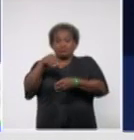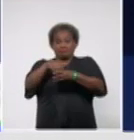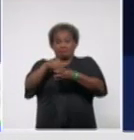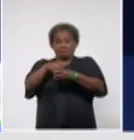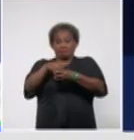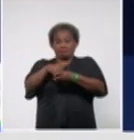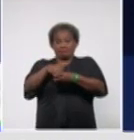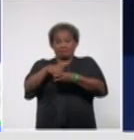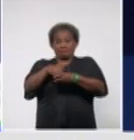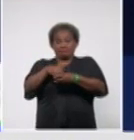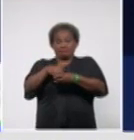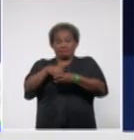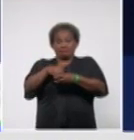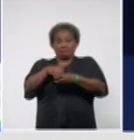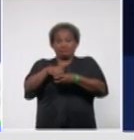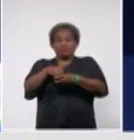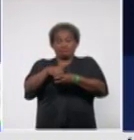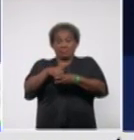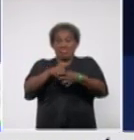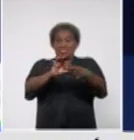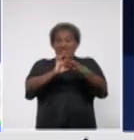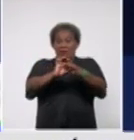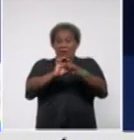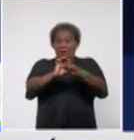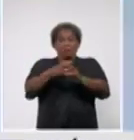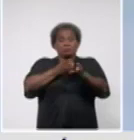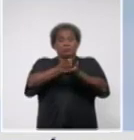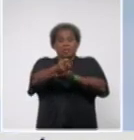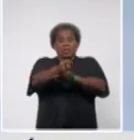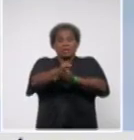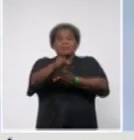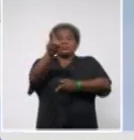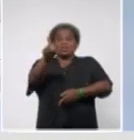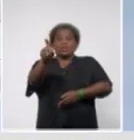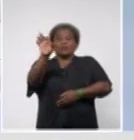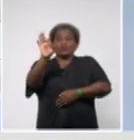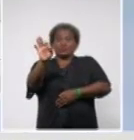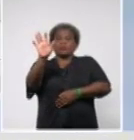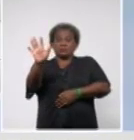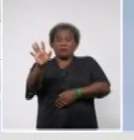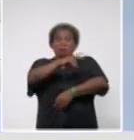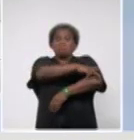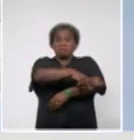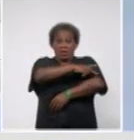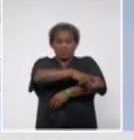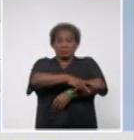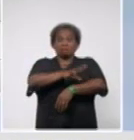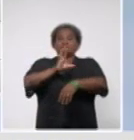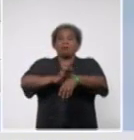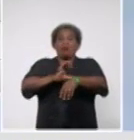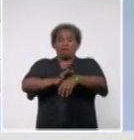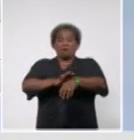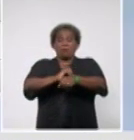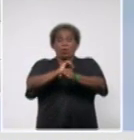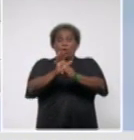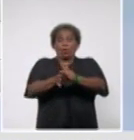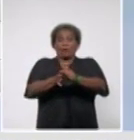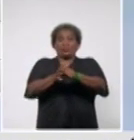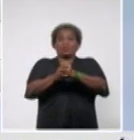our attention to the world. As of yesterday, COVID-19 continues to be present in the